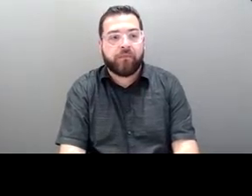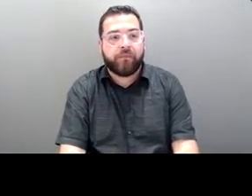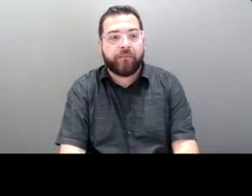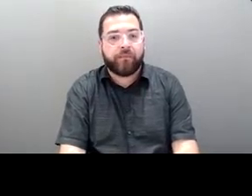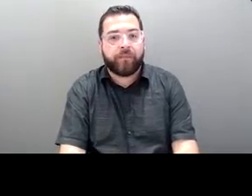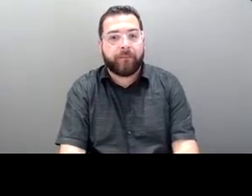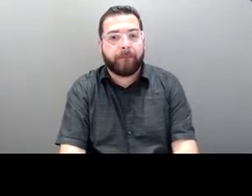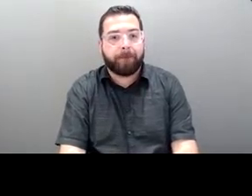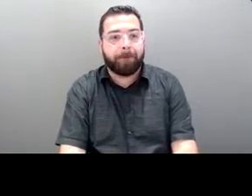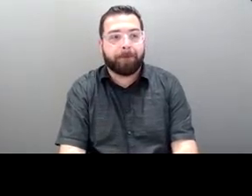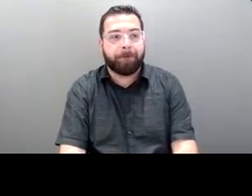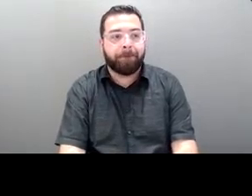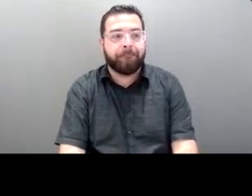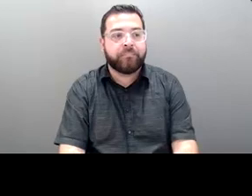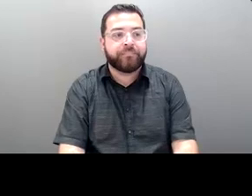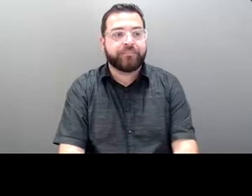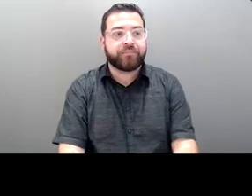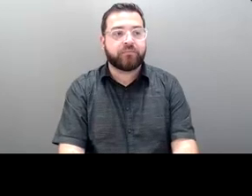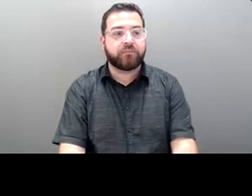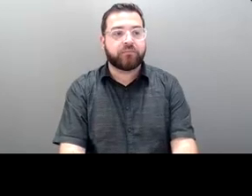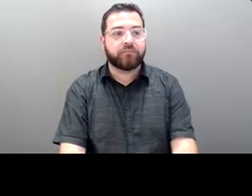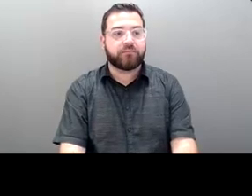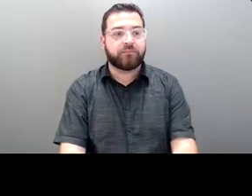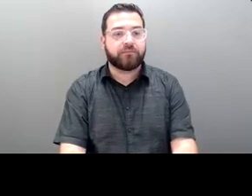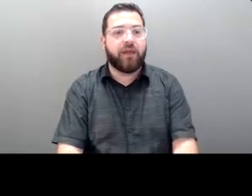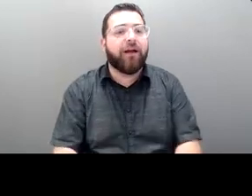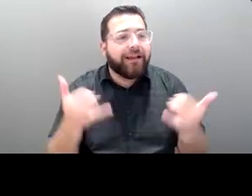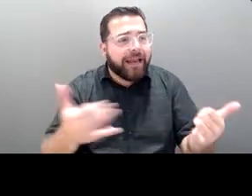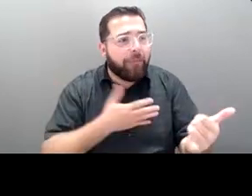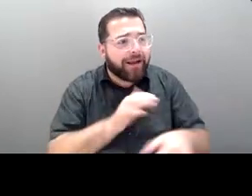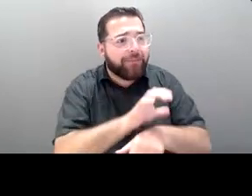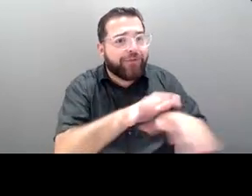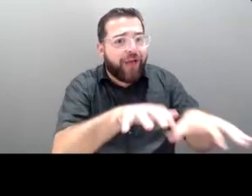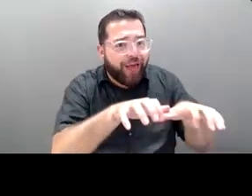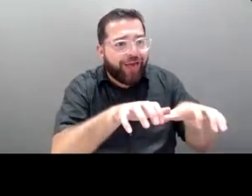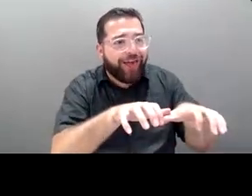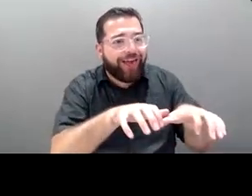Oops, let me. Oh, now I'm frozen.